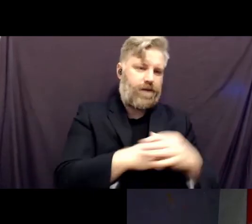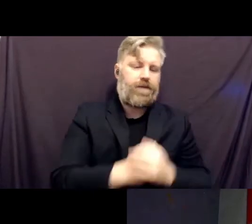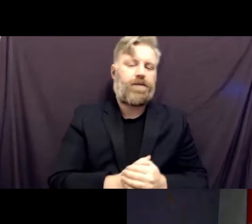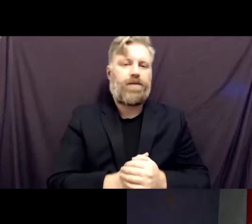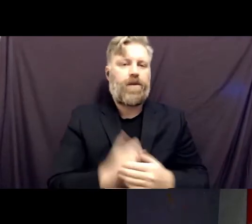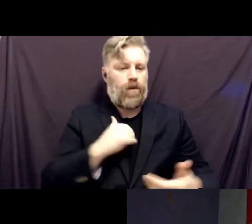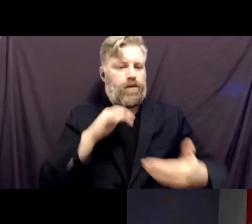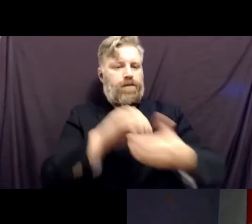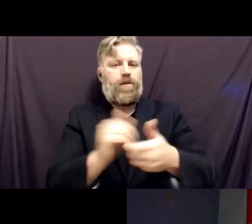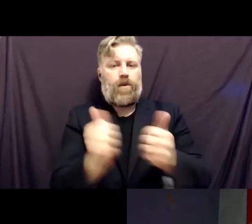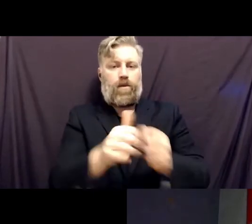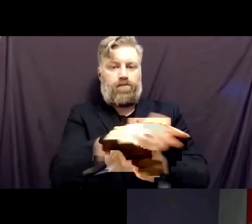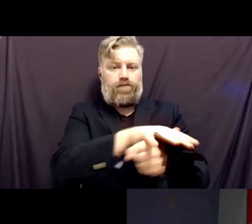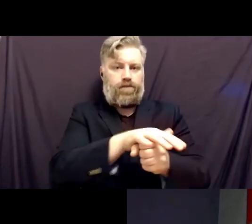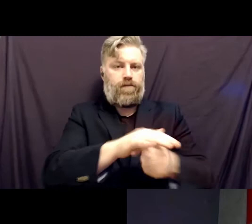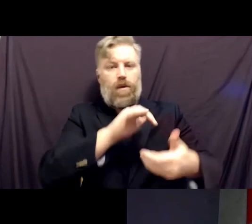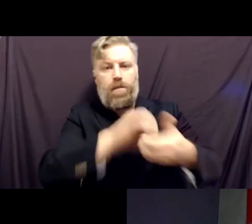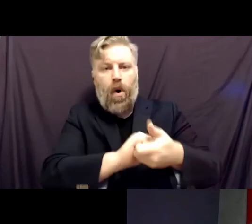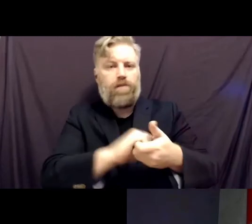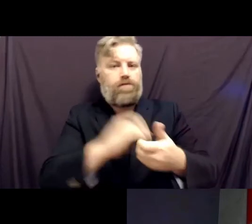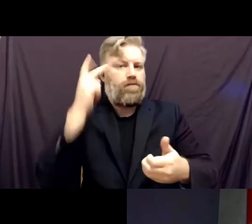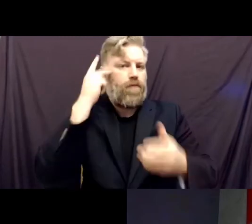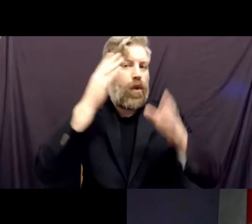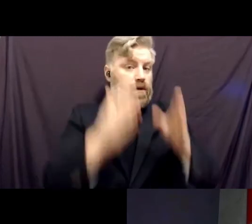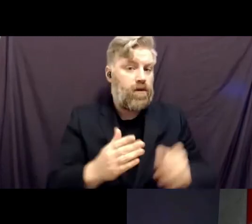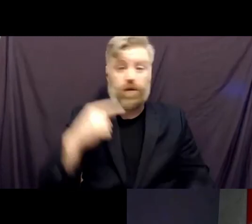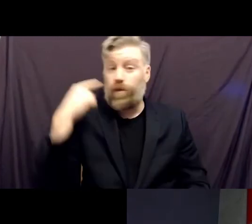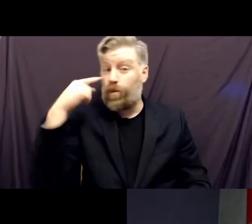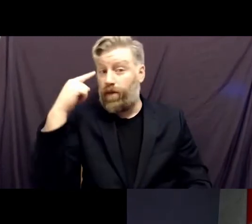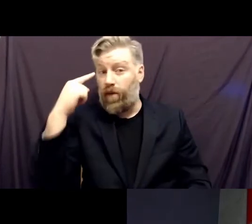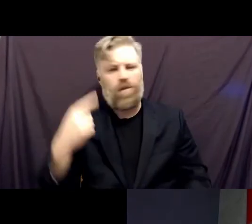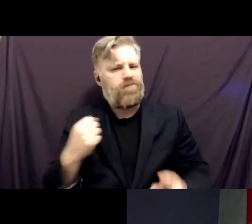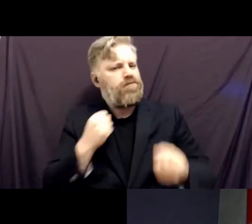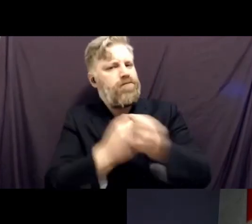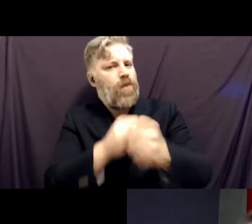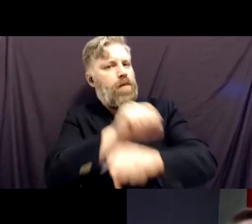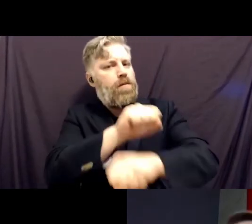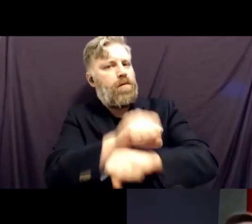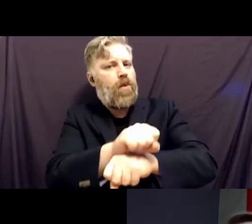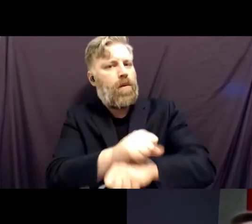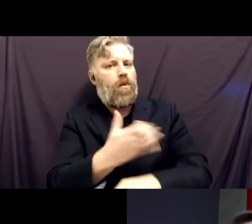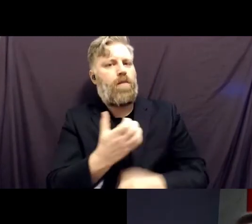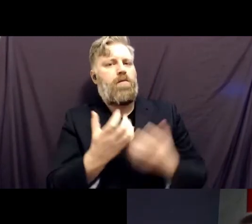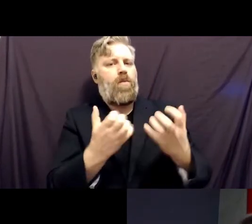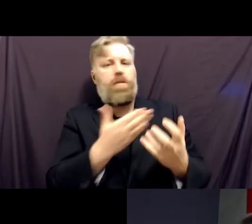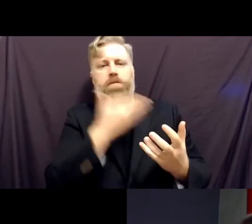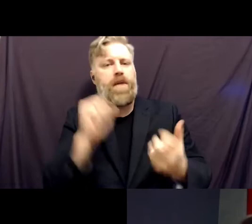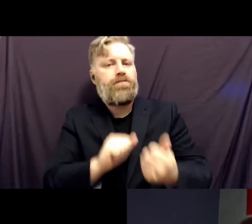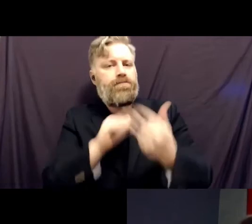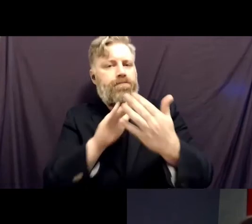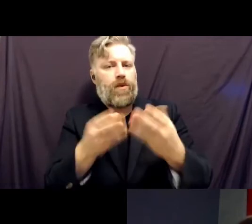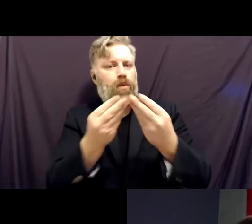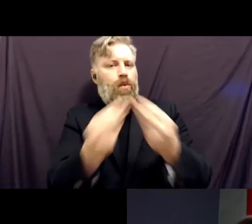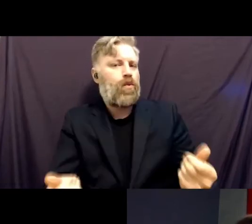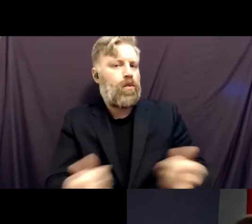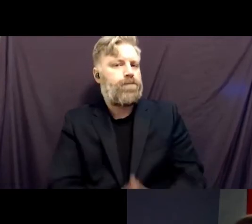and politicians, to support employment with best practice solutions,